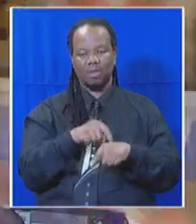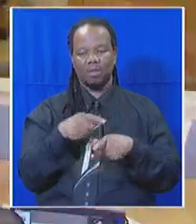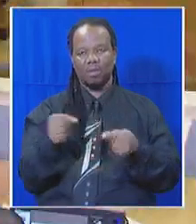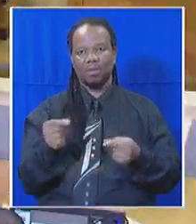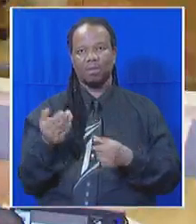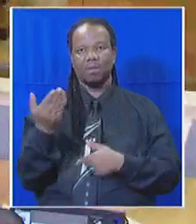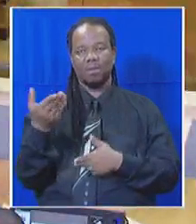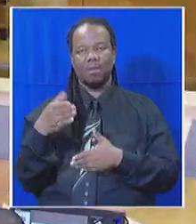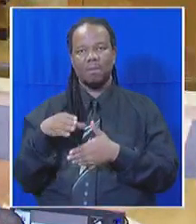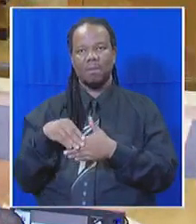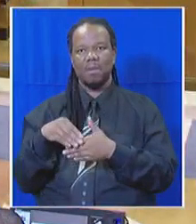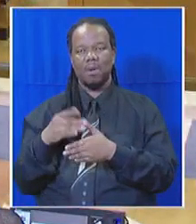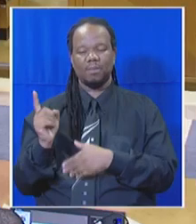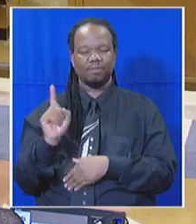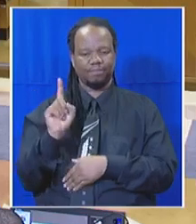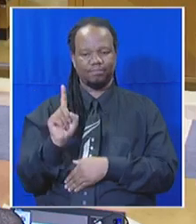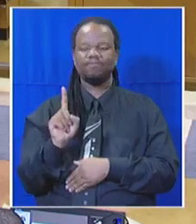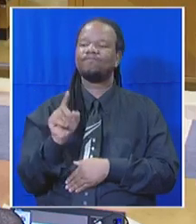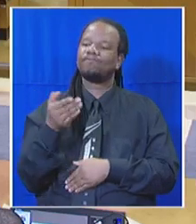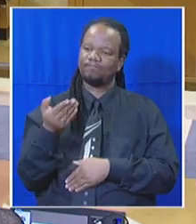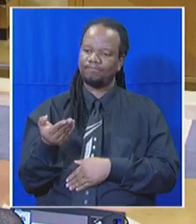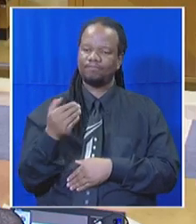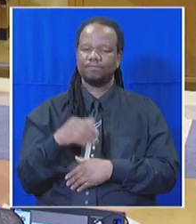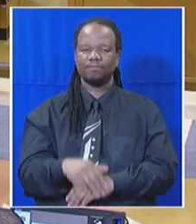Honourable Member, it's your turn, sir.